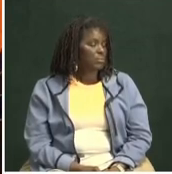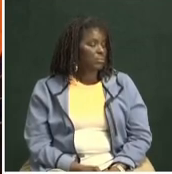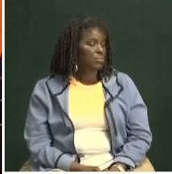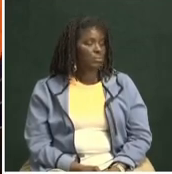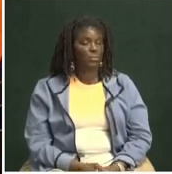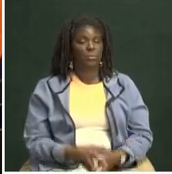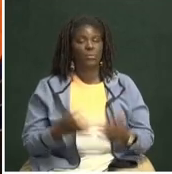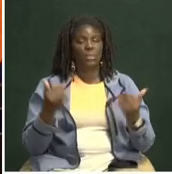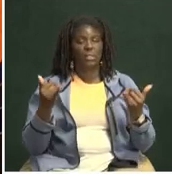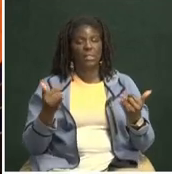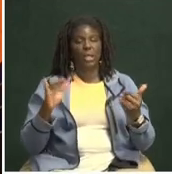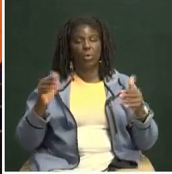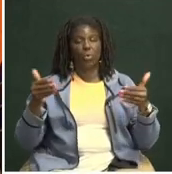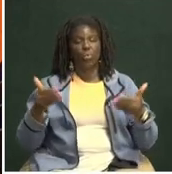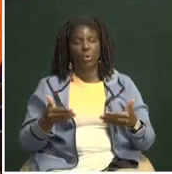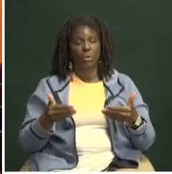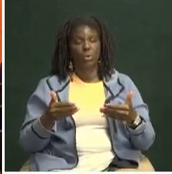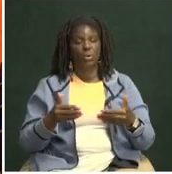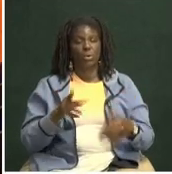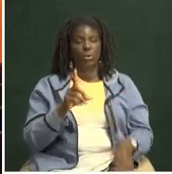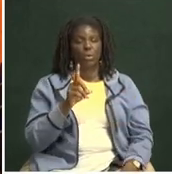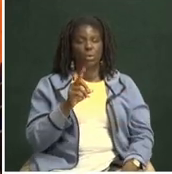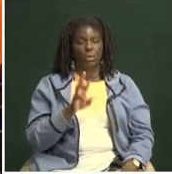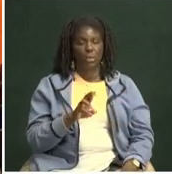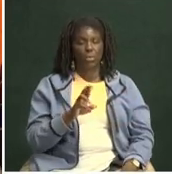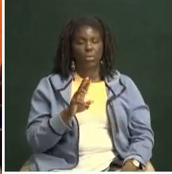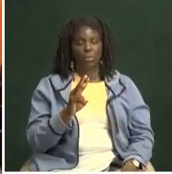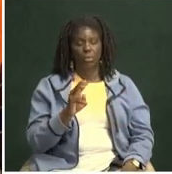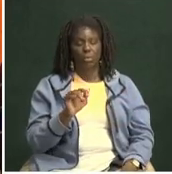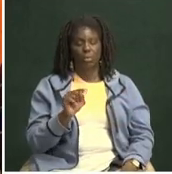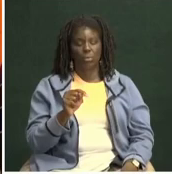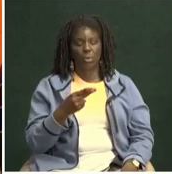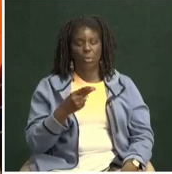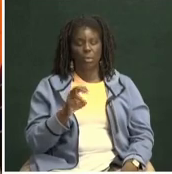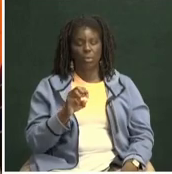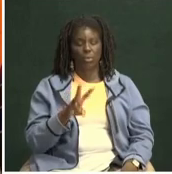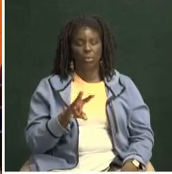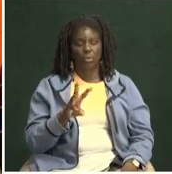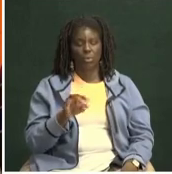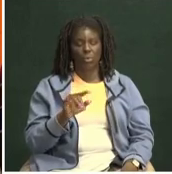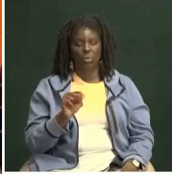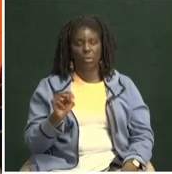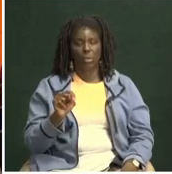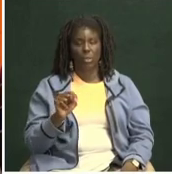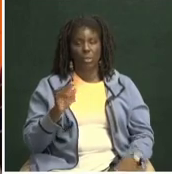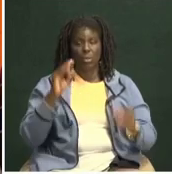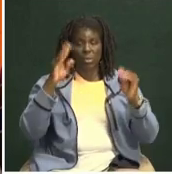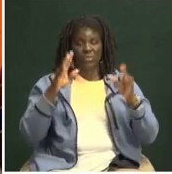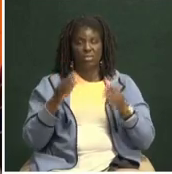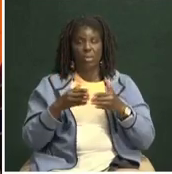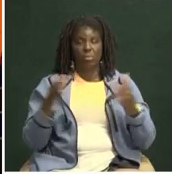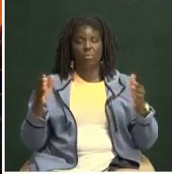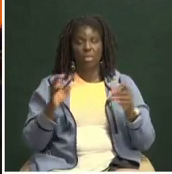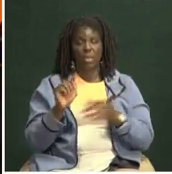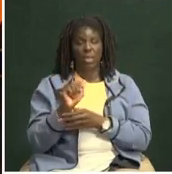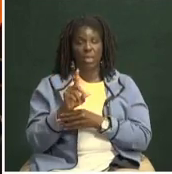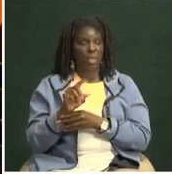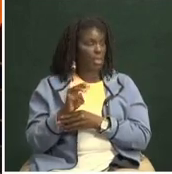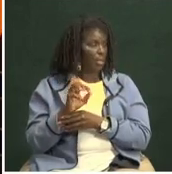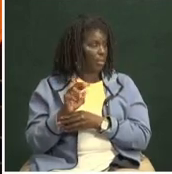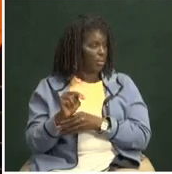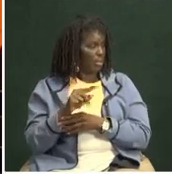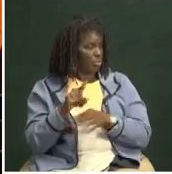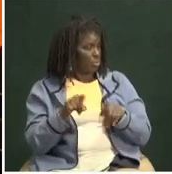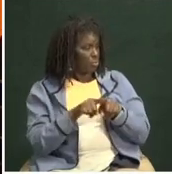And now I'd like to welcome Dr. Matthew Witt, Professor of Public Administration. Aren't you